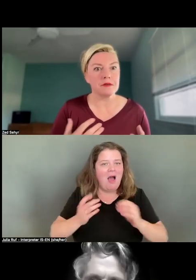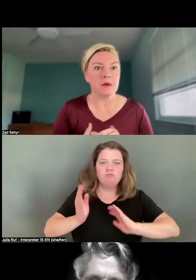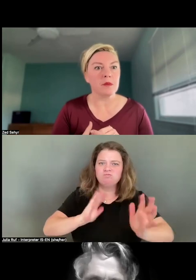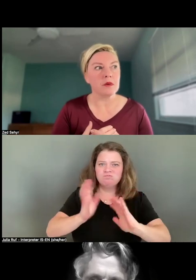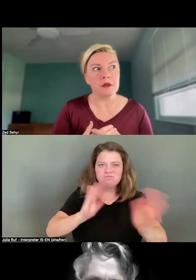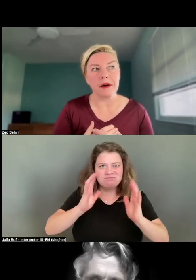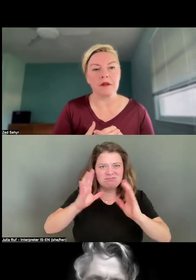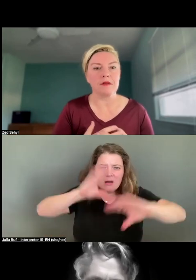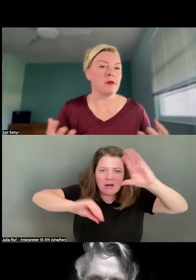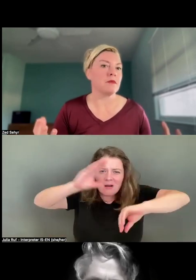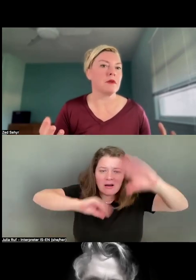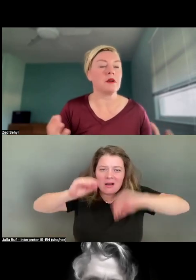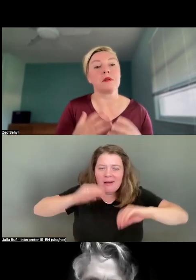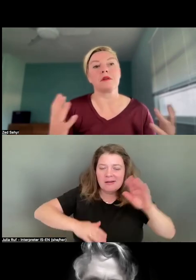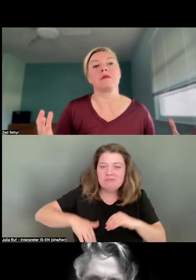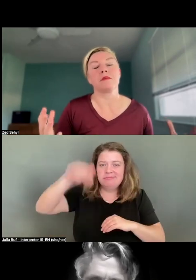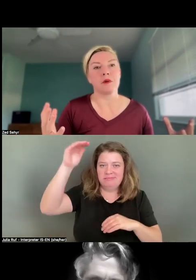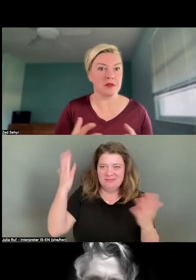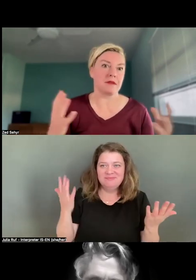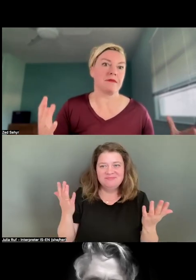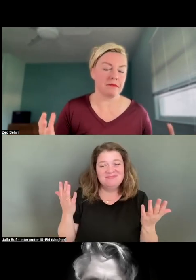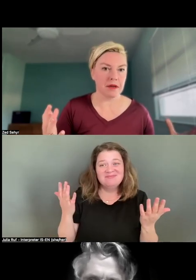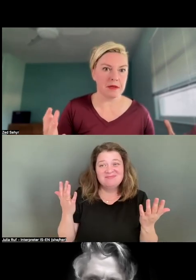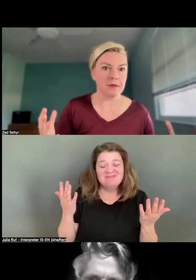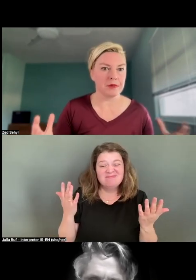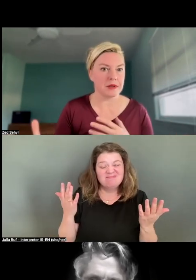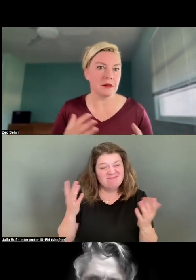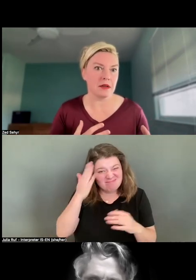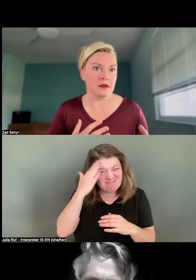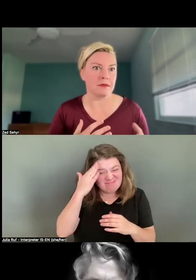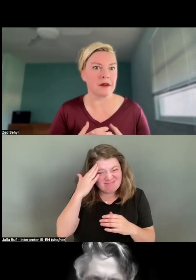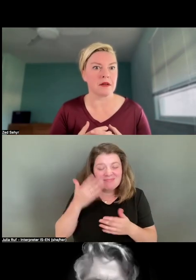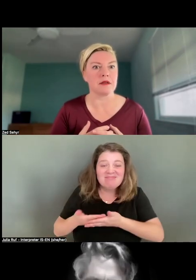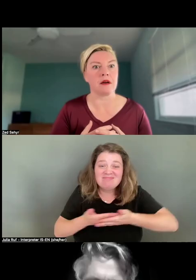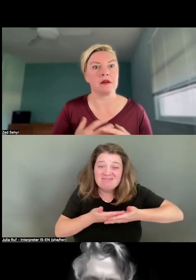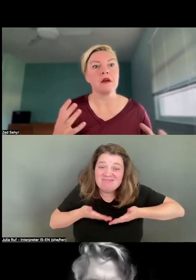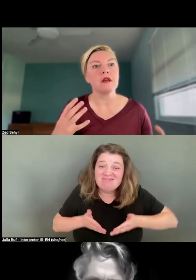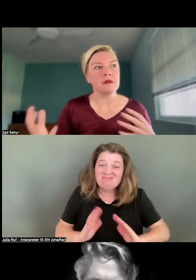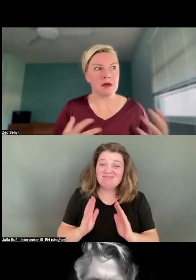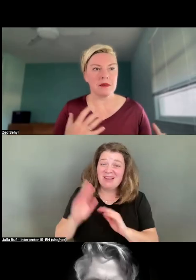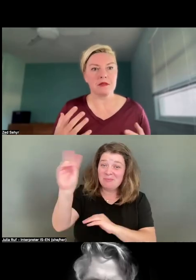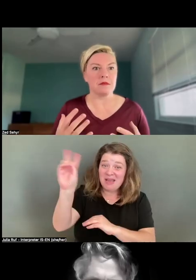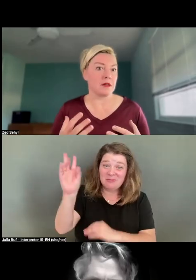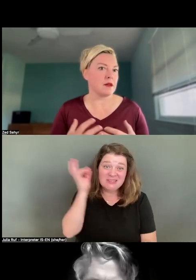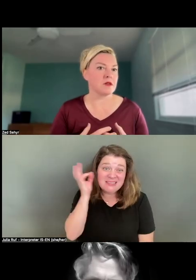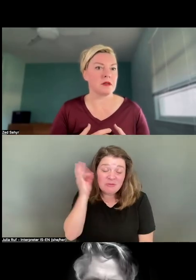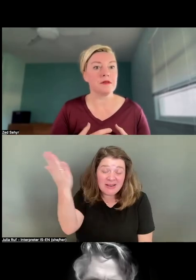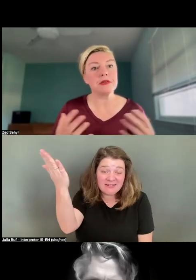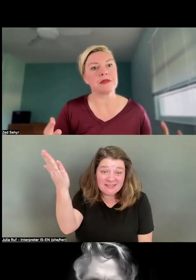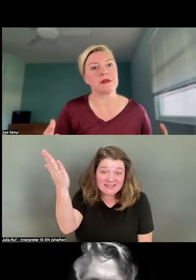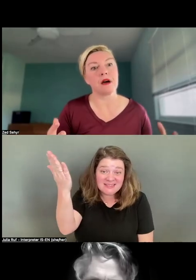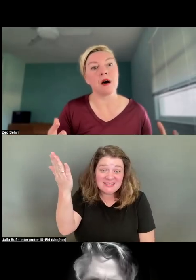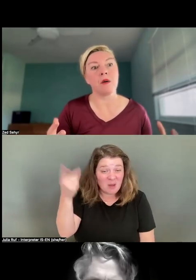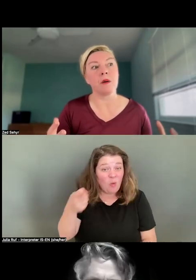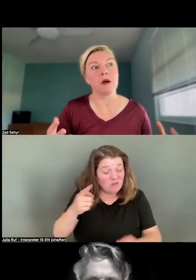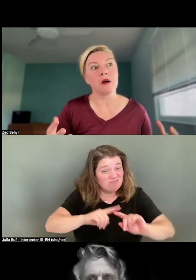most of them will acquire it from, the most deaf babies are born to hearing parents, and there may be some really interesting differences